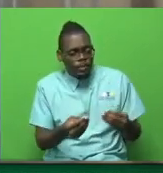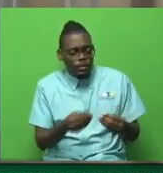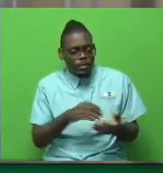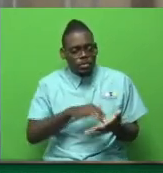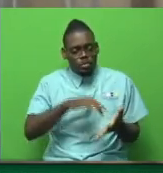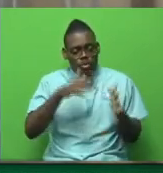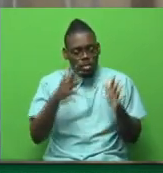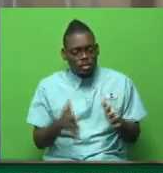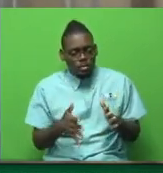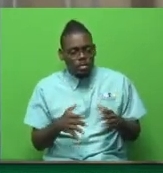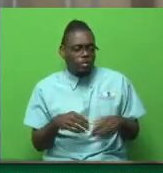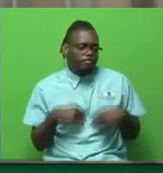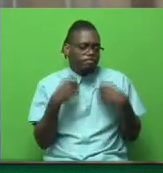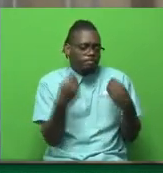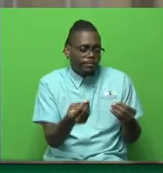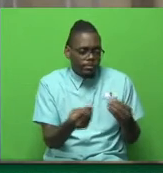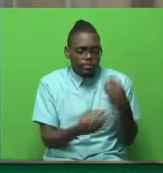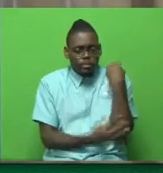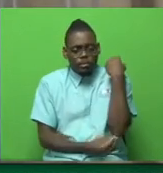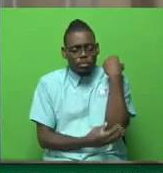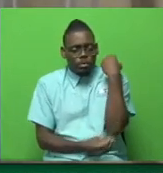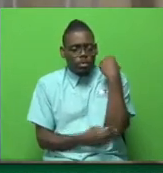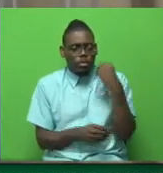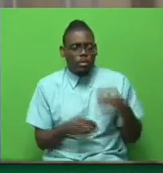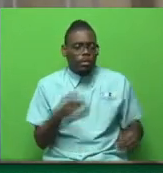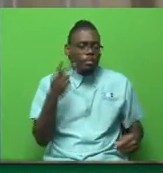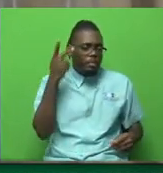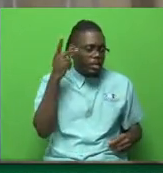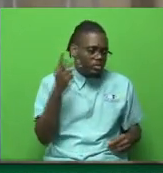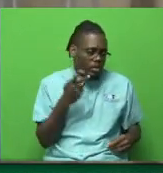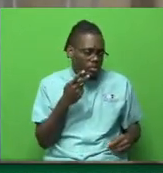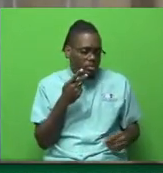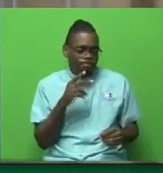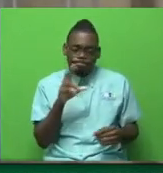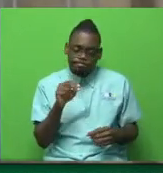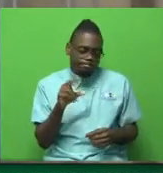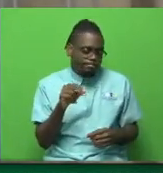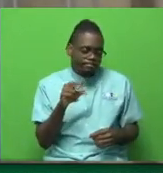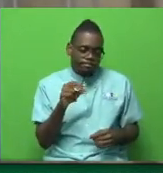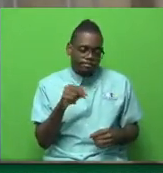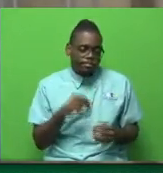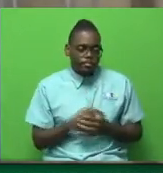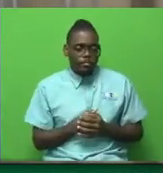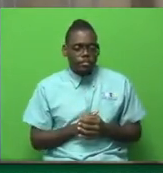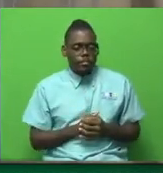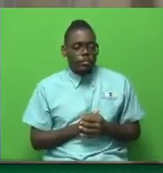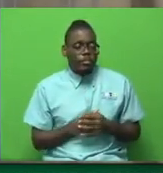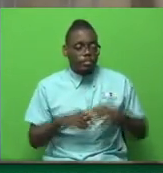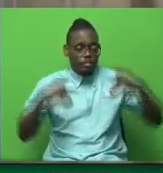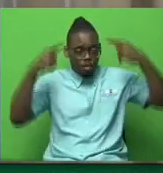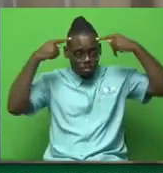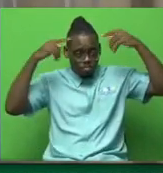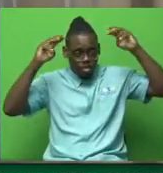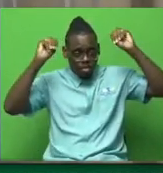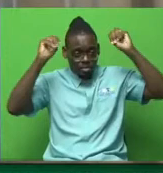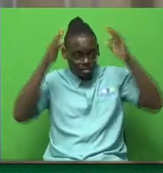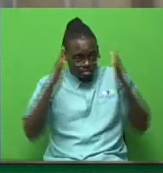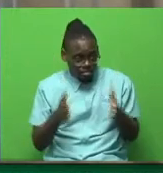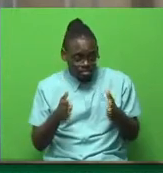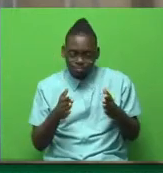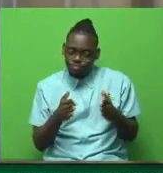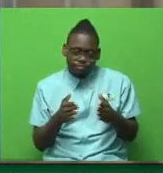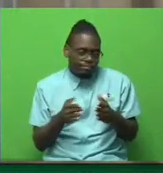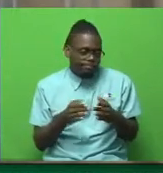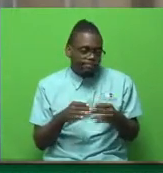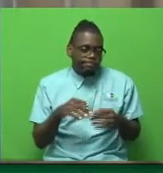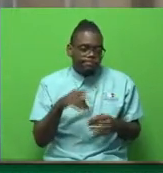parents it does not come to them at all you see the minister is promising to give a thousand dollars on